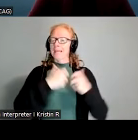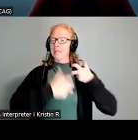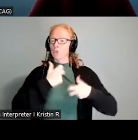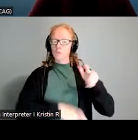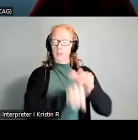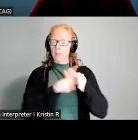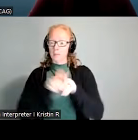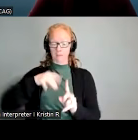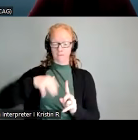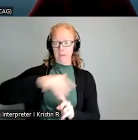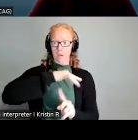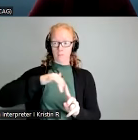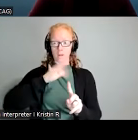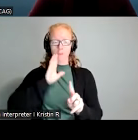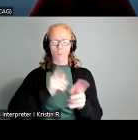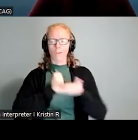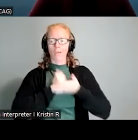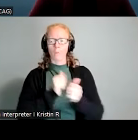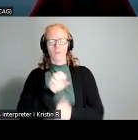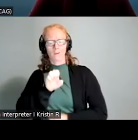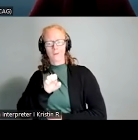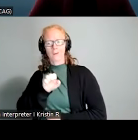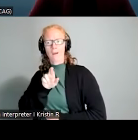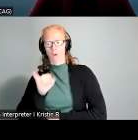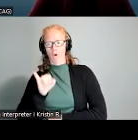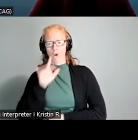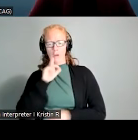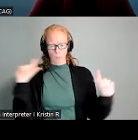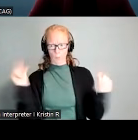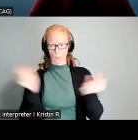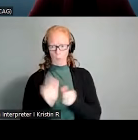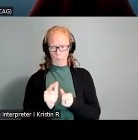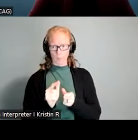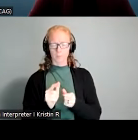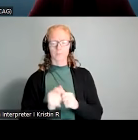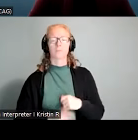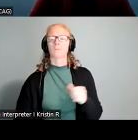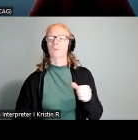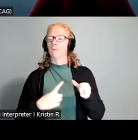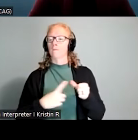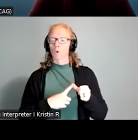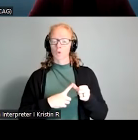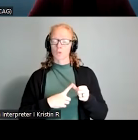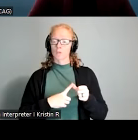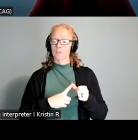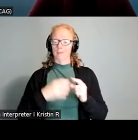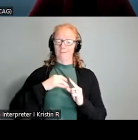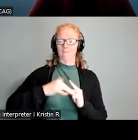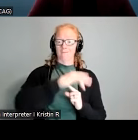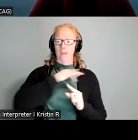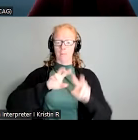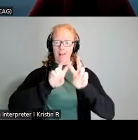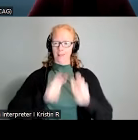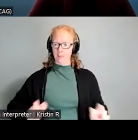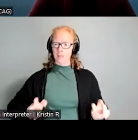narrow down the scope of the EIRs. The environmental analysis in the initial study provides substantial